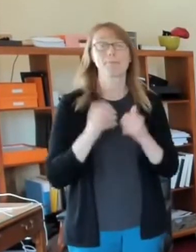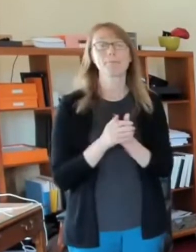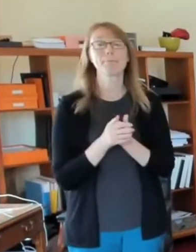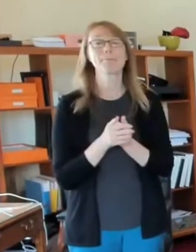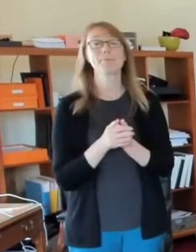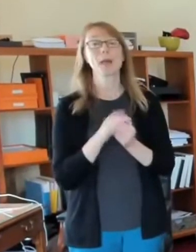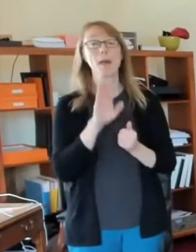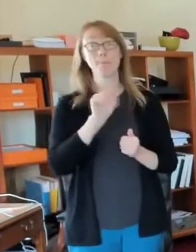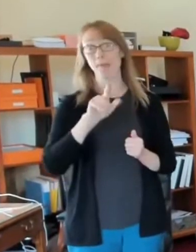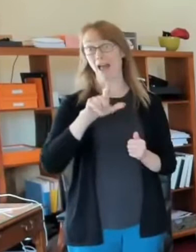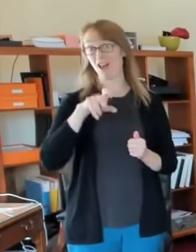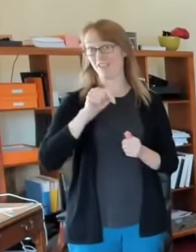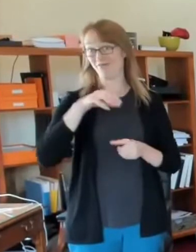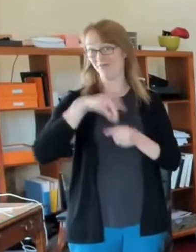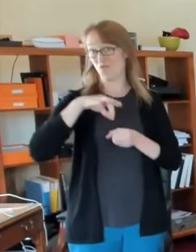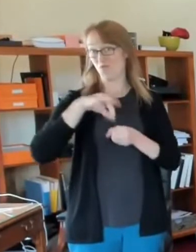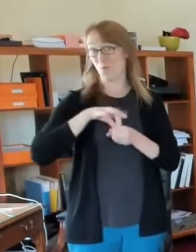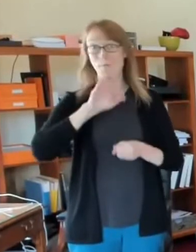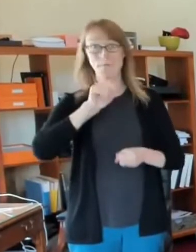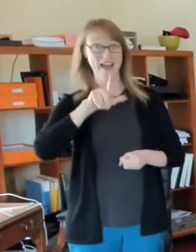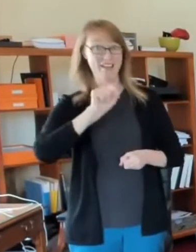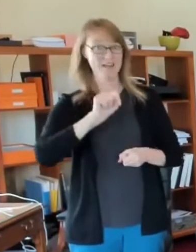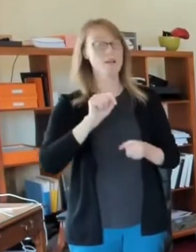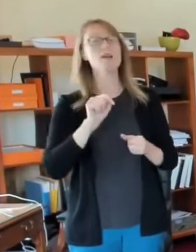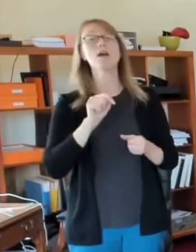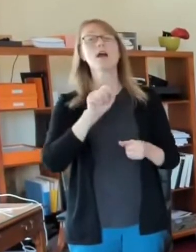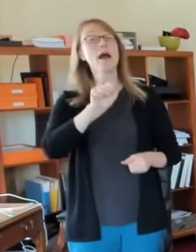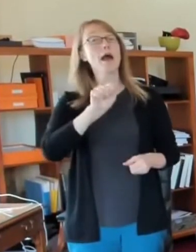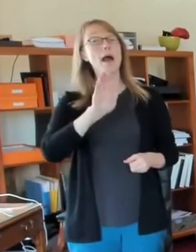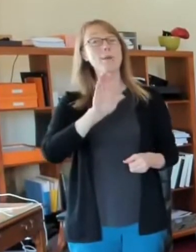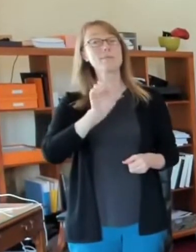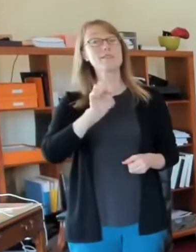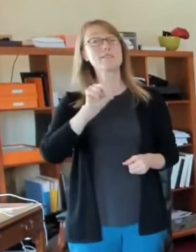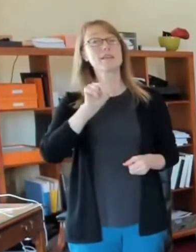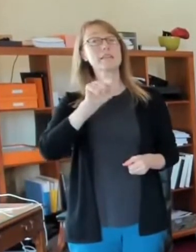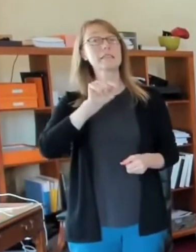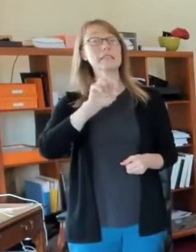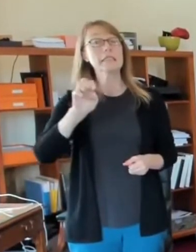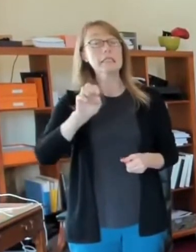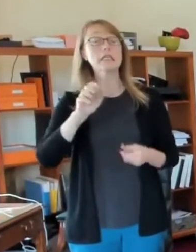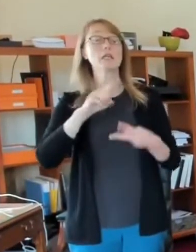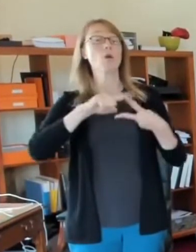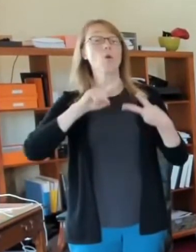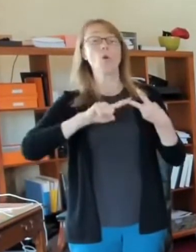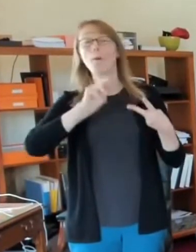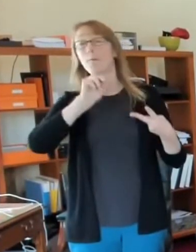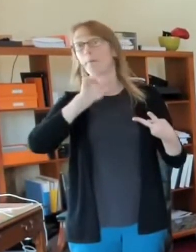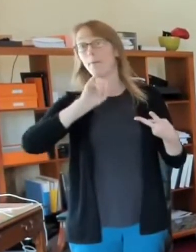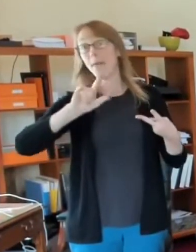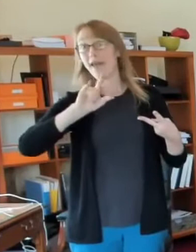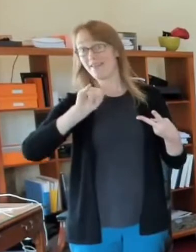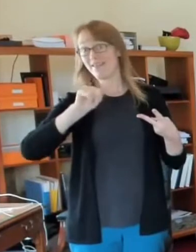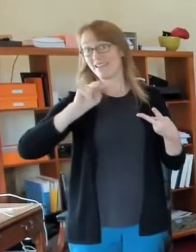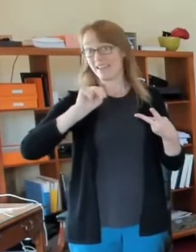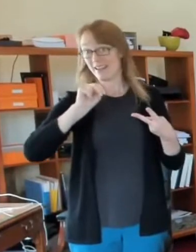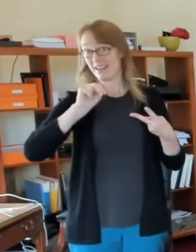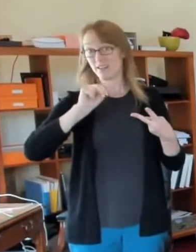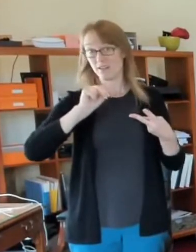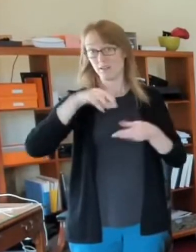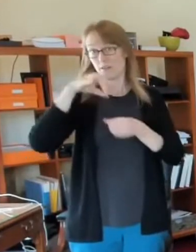So today, the reason we're talking about this today is that 5 o'clock today is the deadline for having